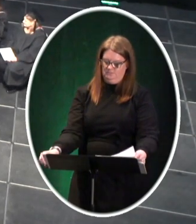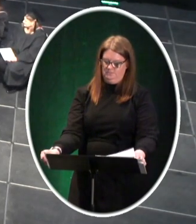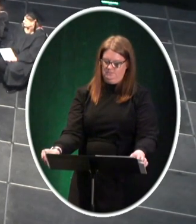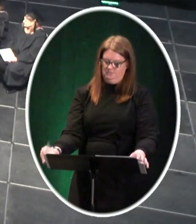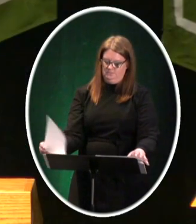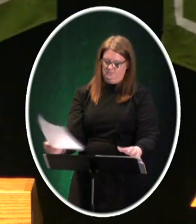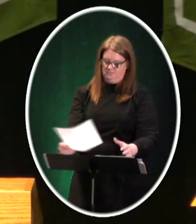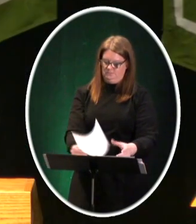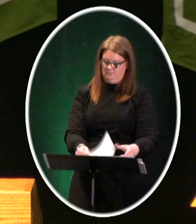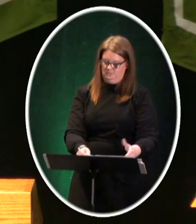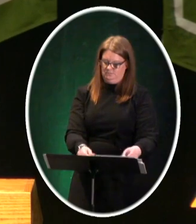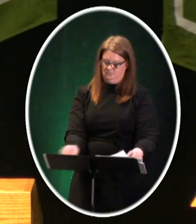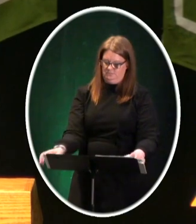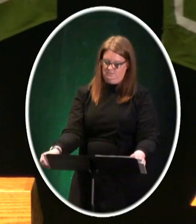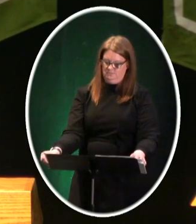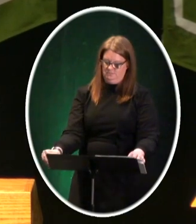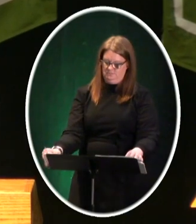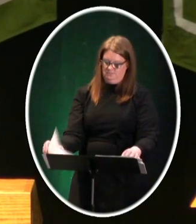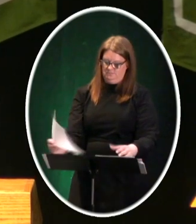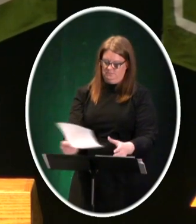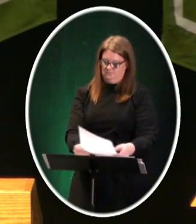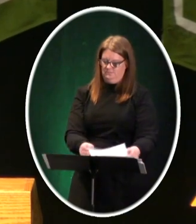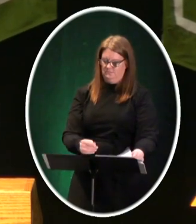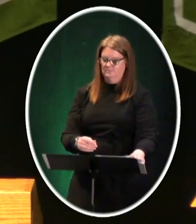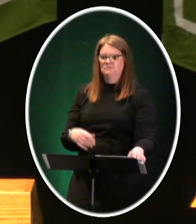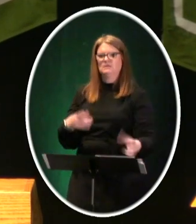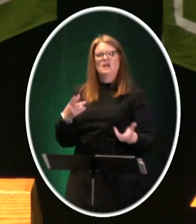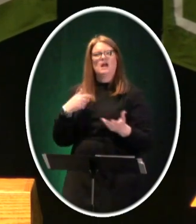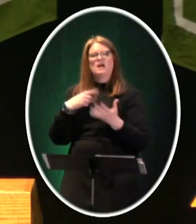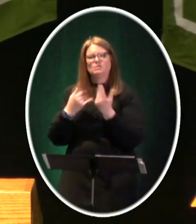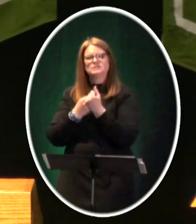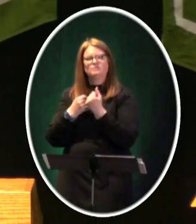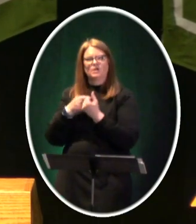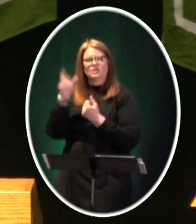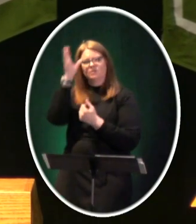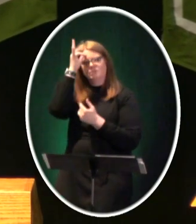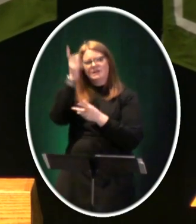Great job, Jenna. If you need help with dad jokes, I'm here for you.